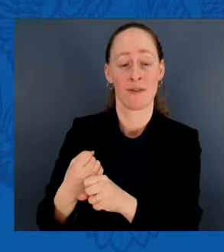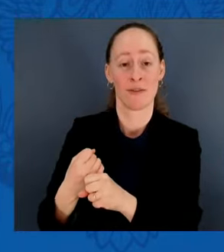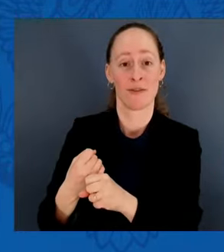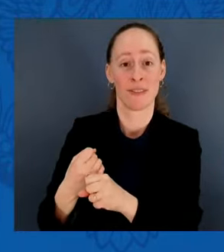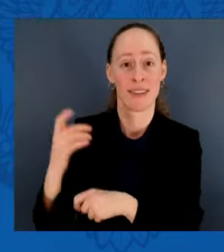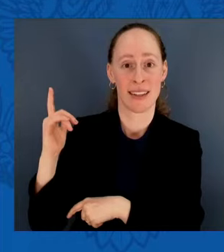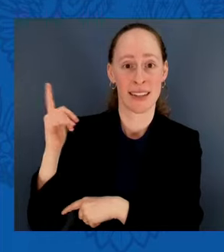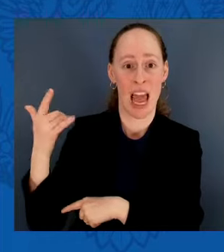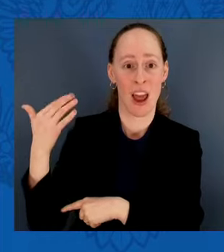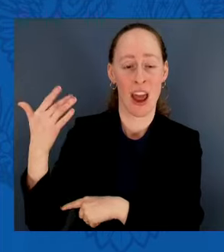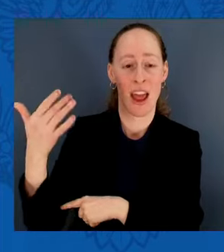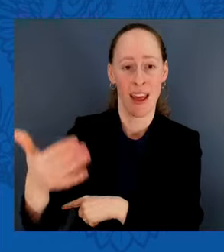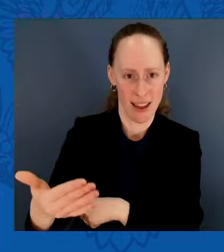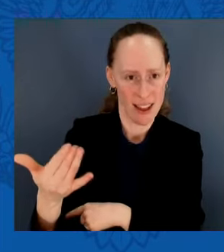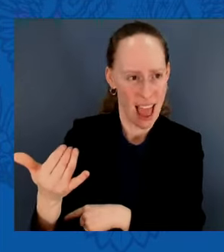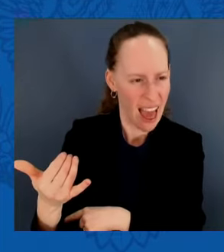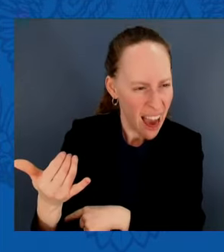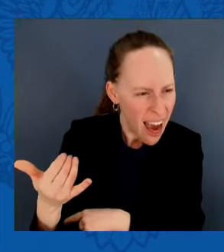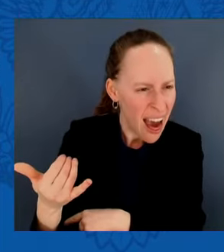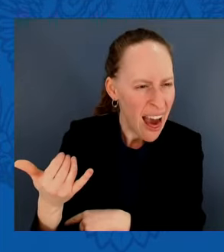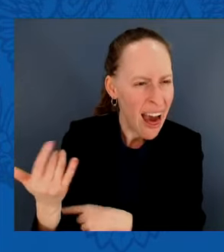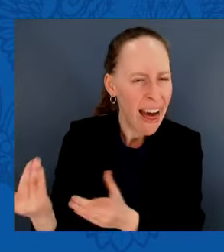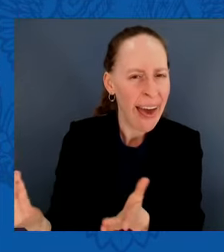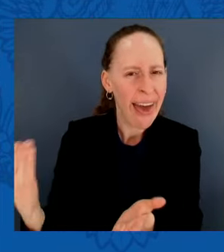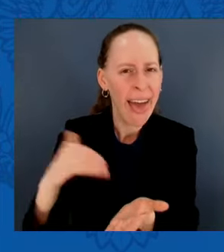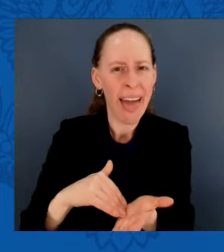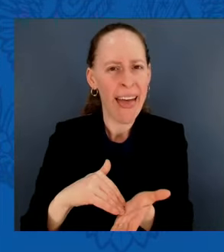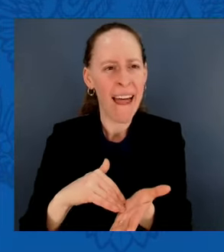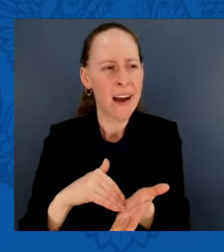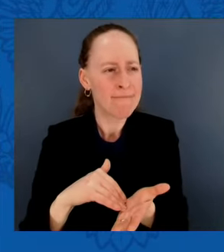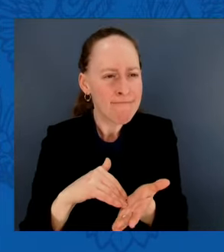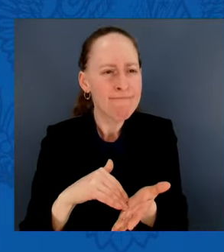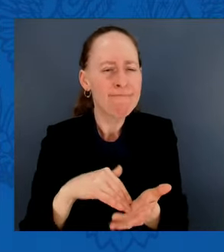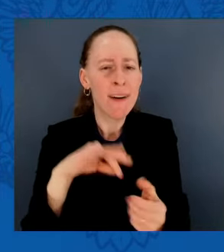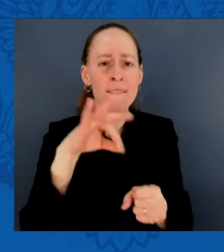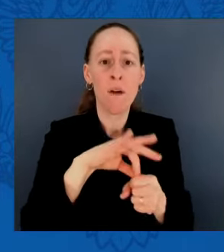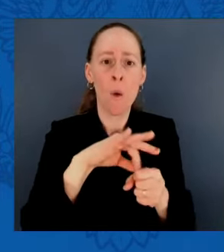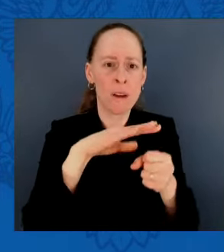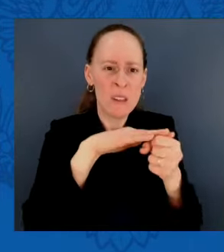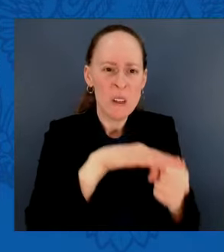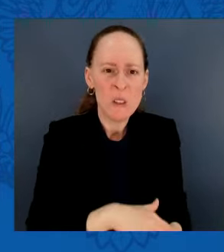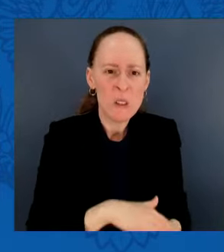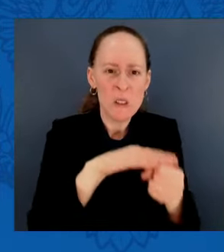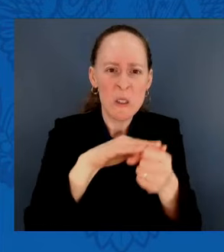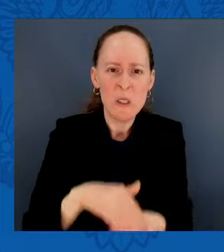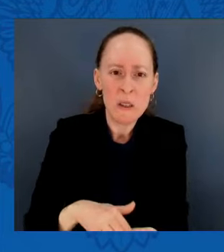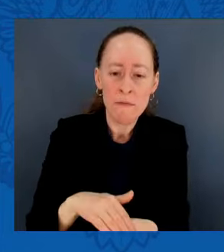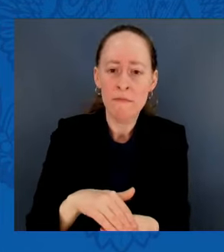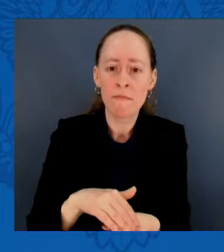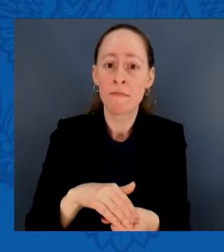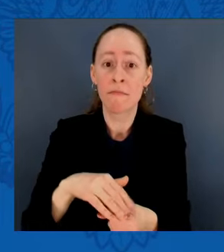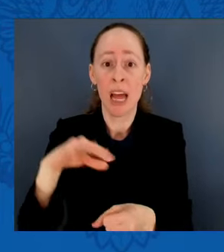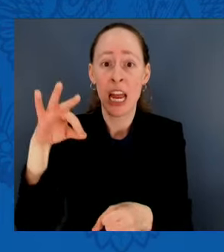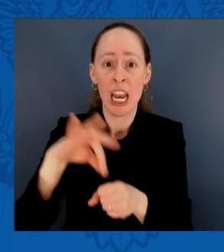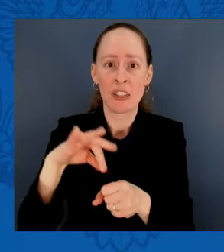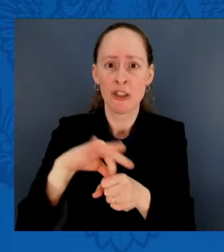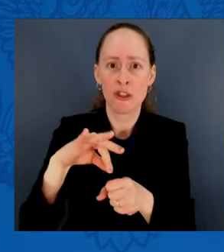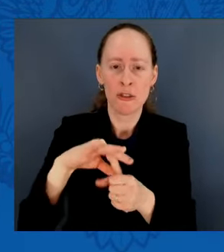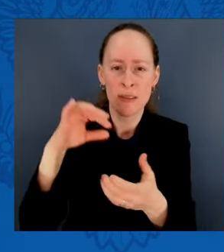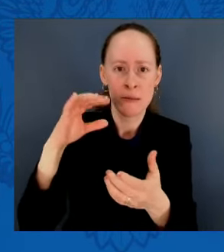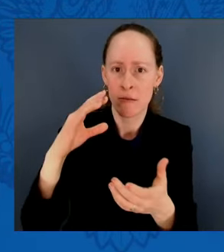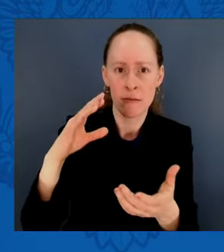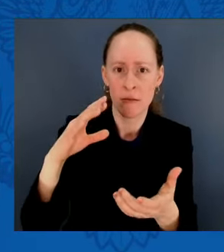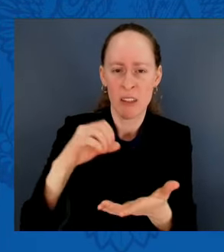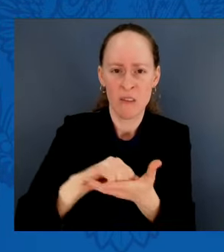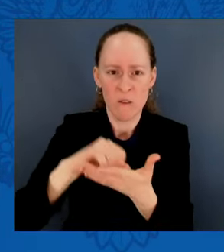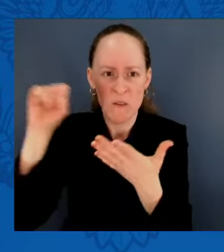suppression, election subversion, unlimited dark money, extreme gerrymandering. John Lewis is a great